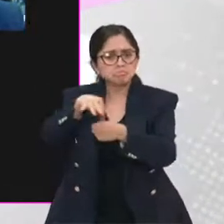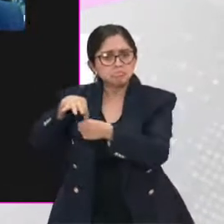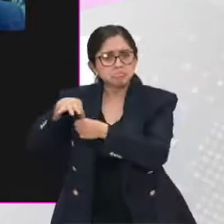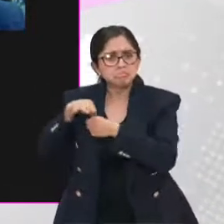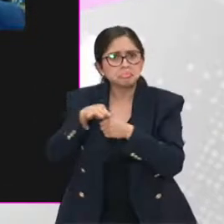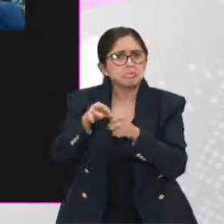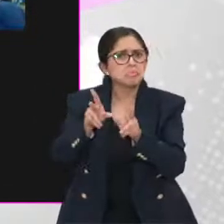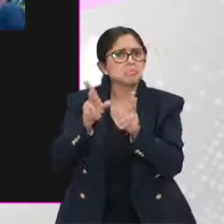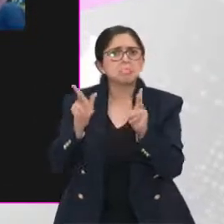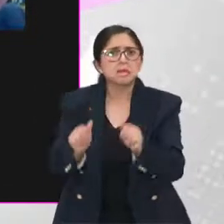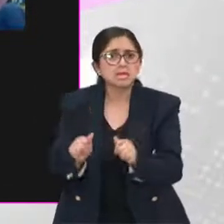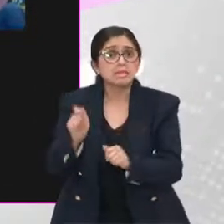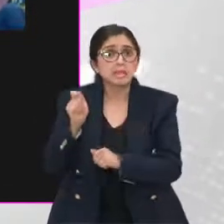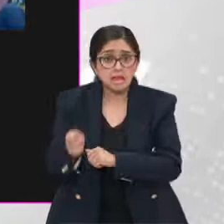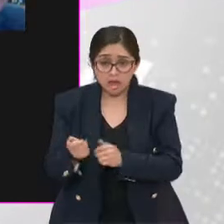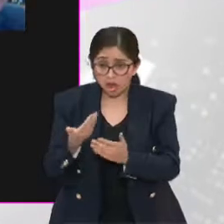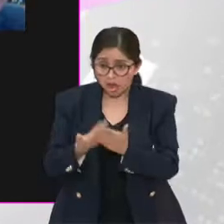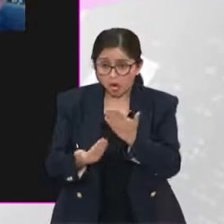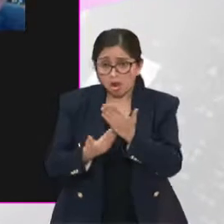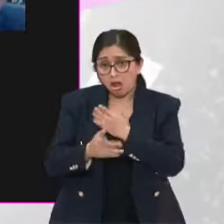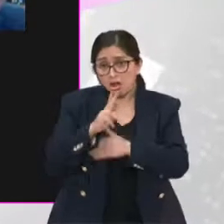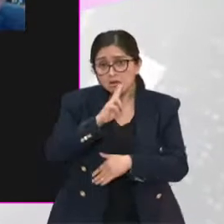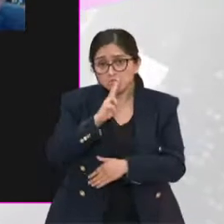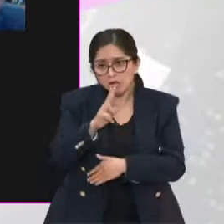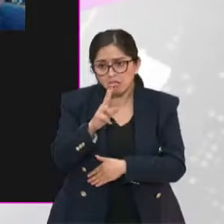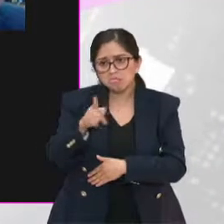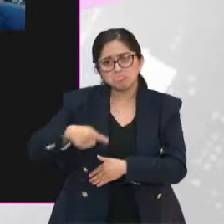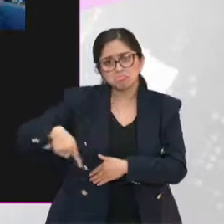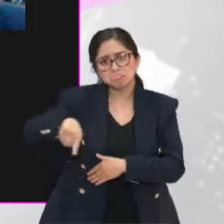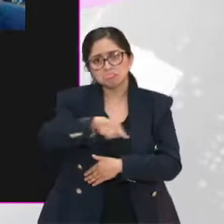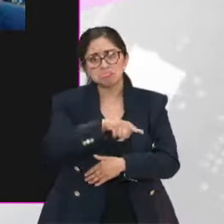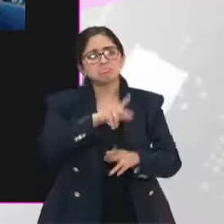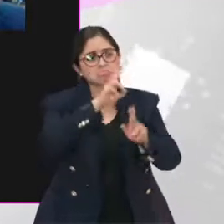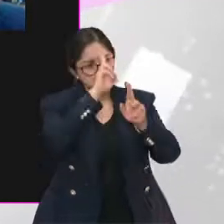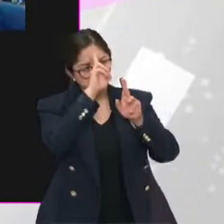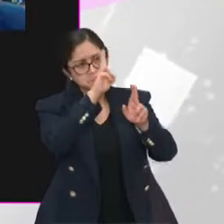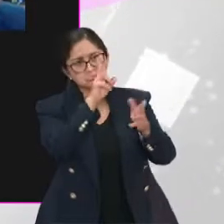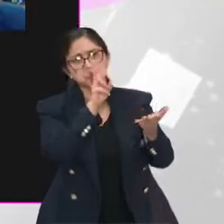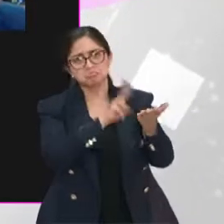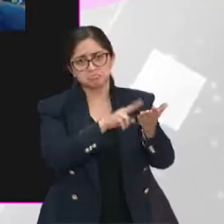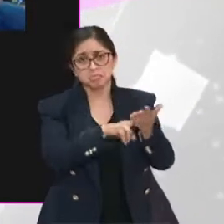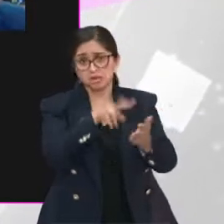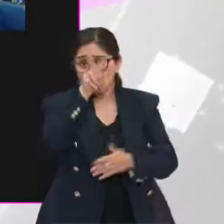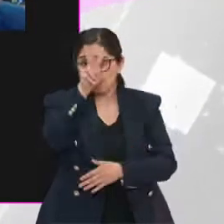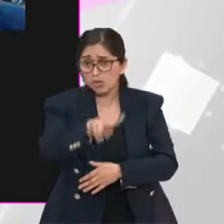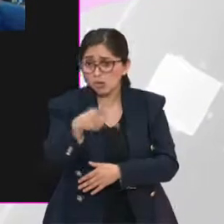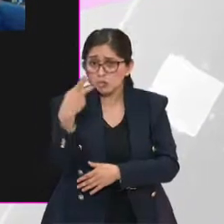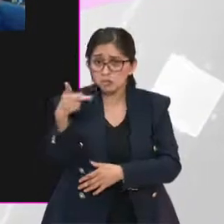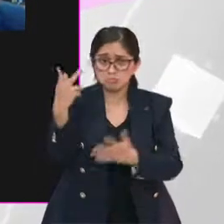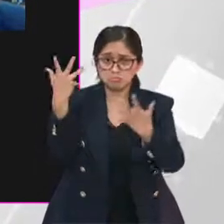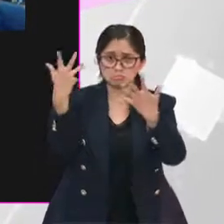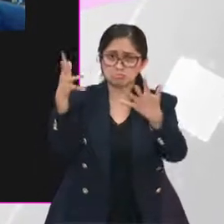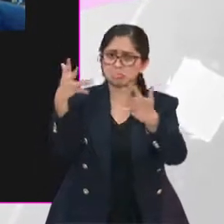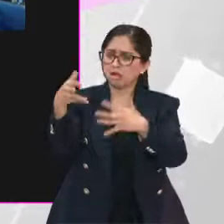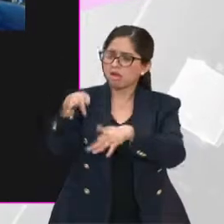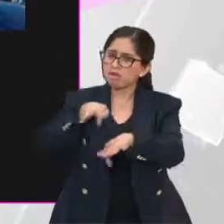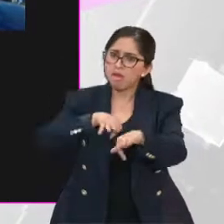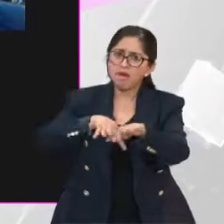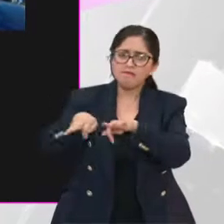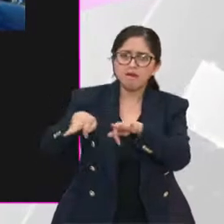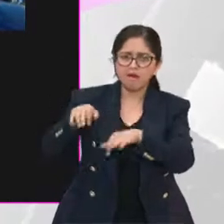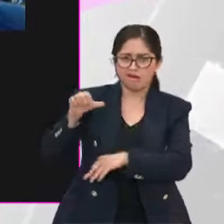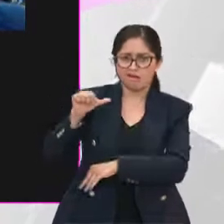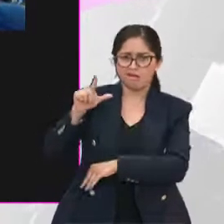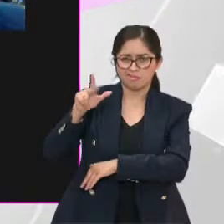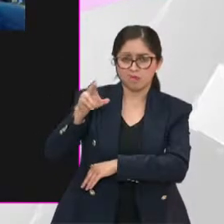a pacific electoral process, which is with successful results, and we should have to